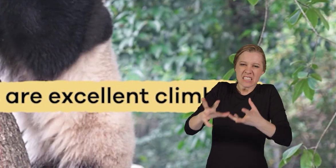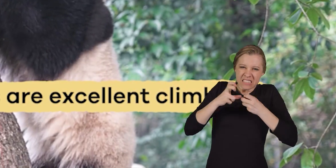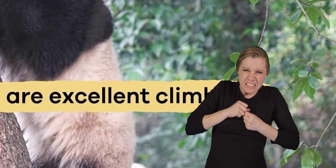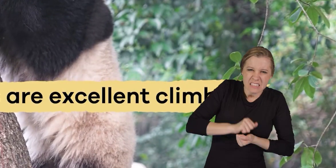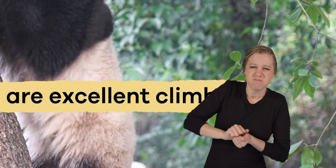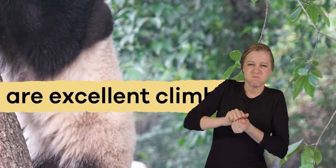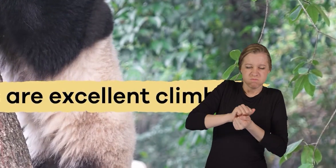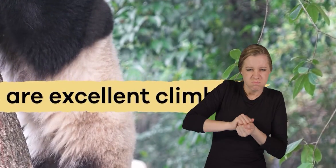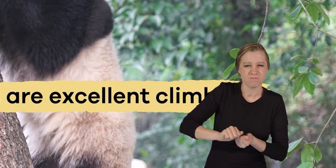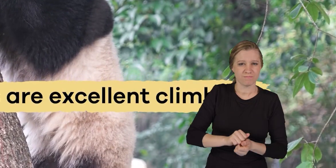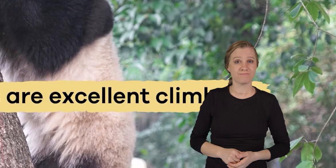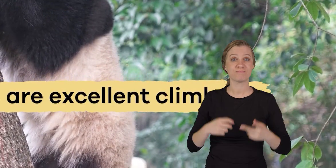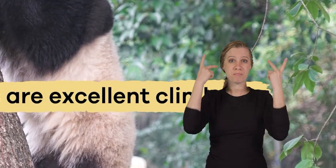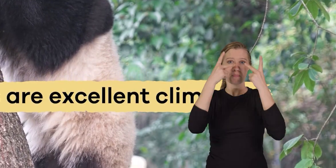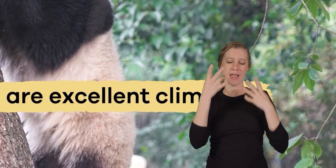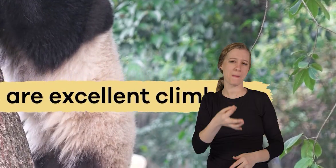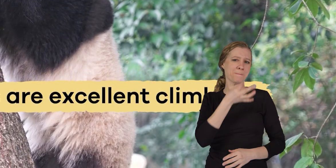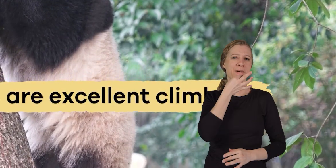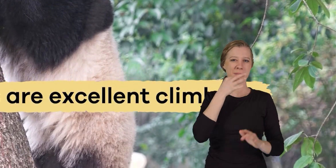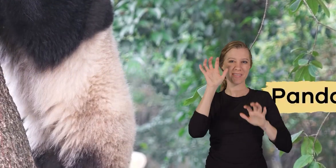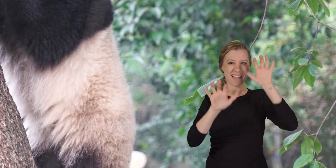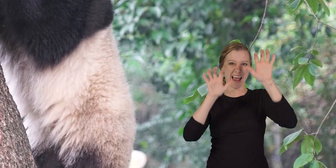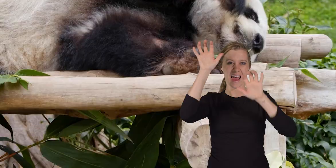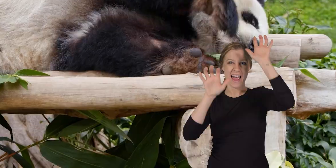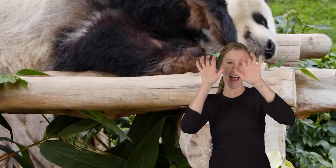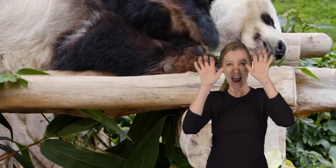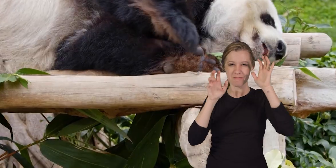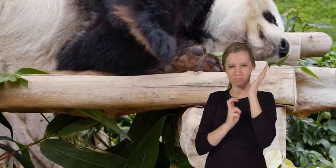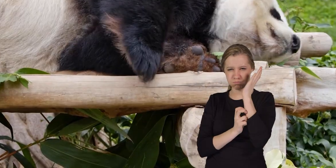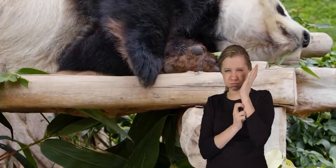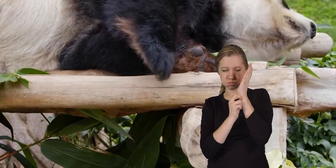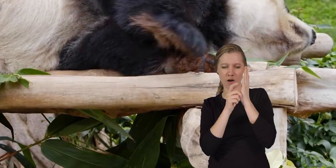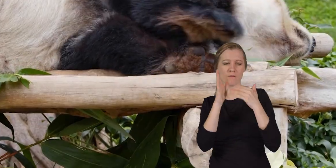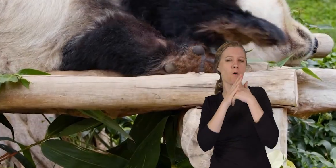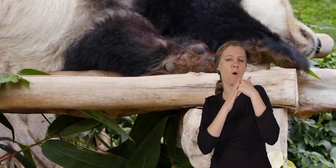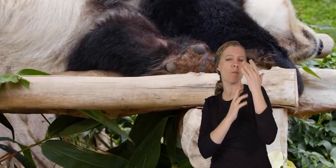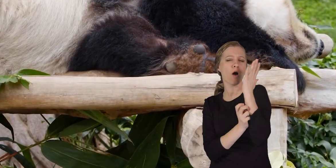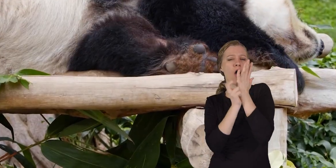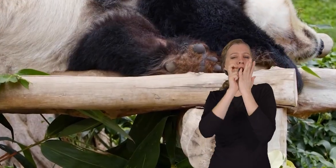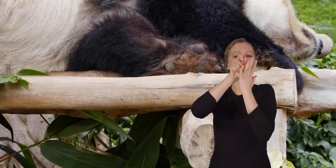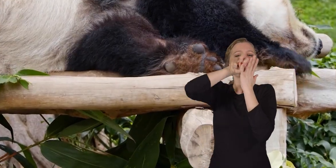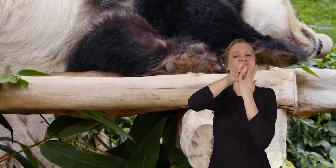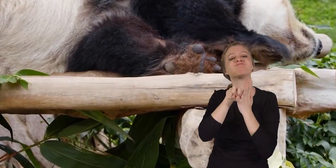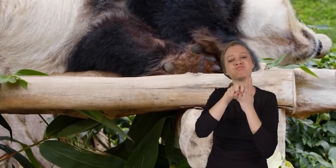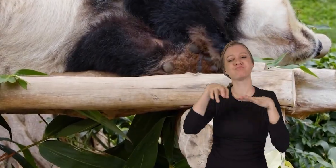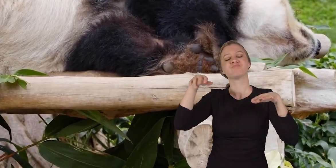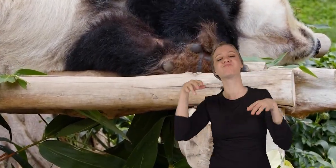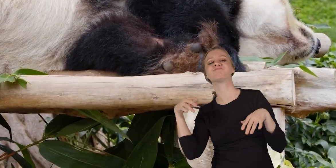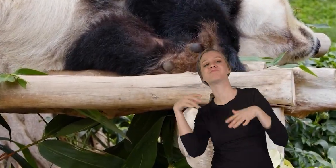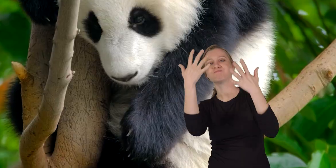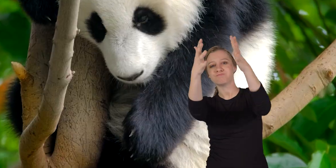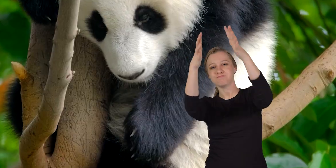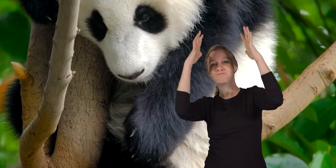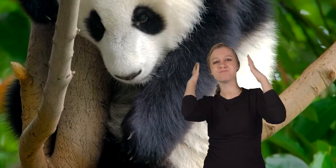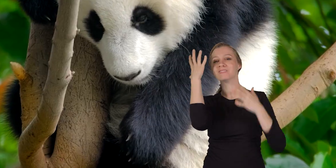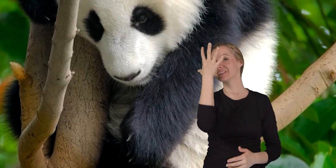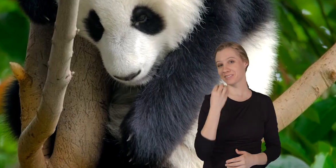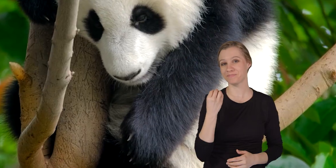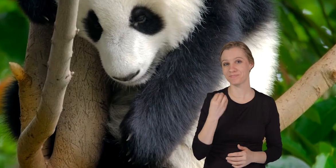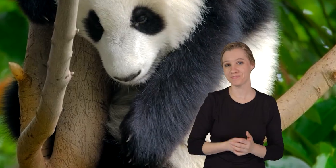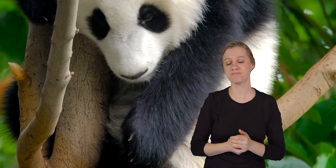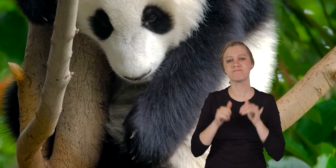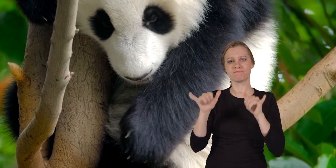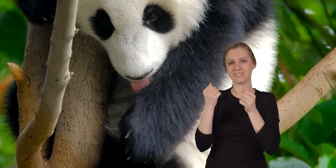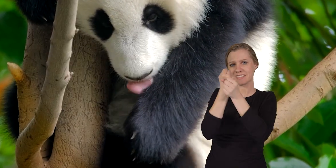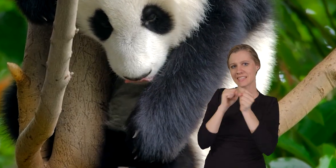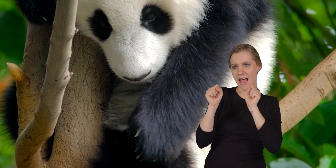Pandas are excellent climbers, so they often find a comfortable resting spot in the trees to sleep. Plus, they